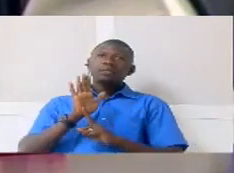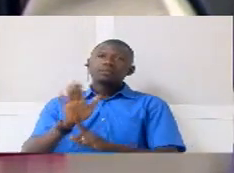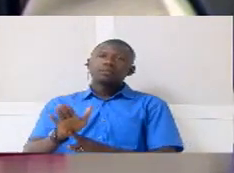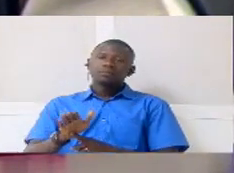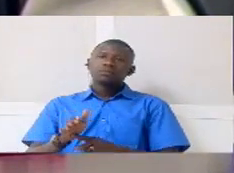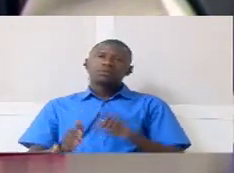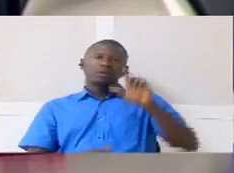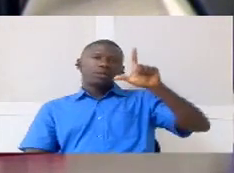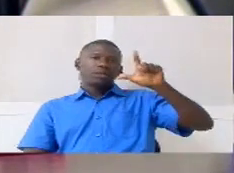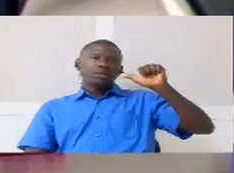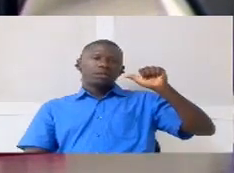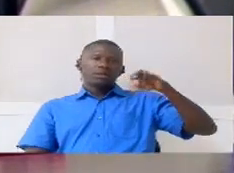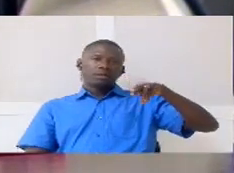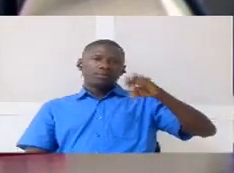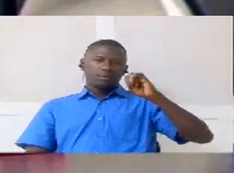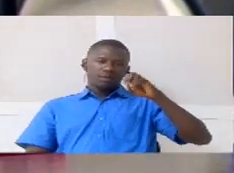Yes,